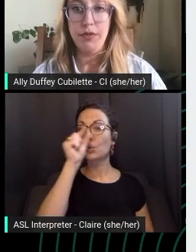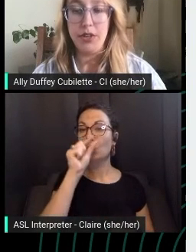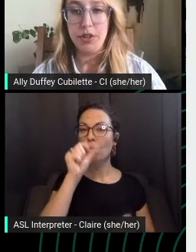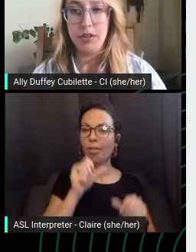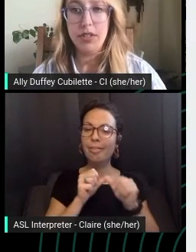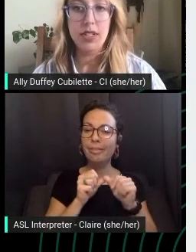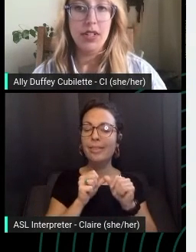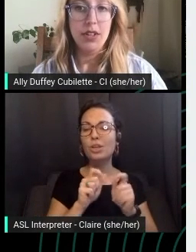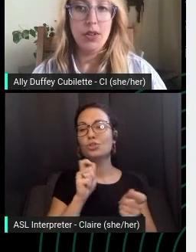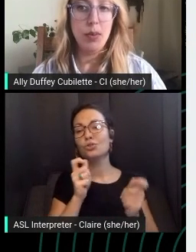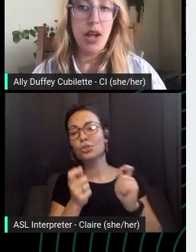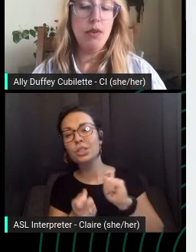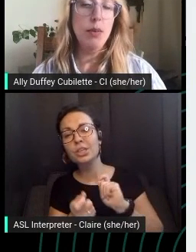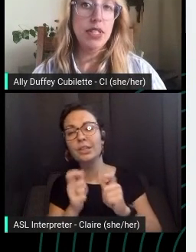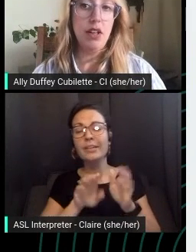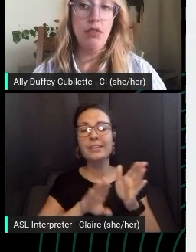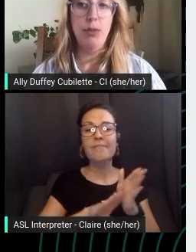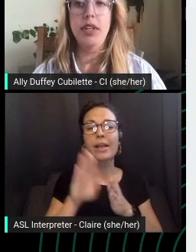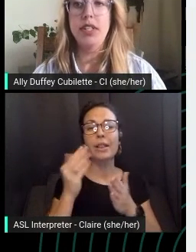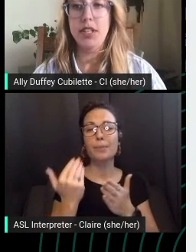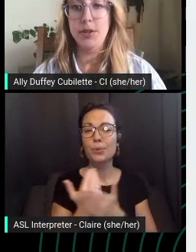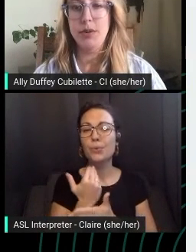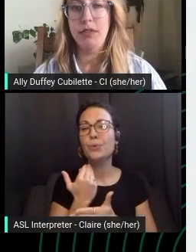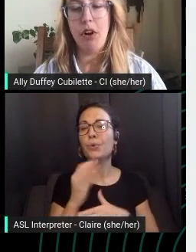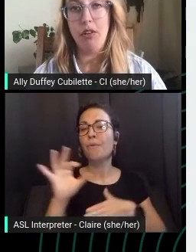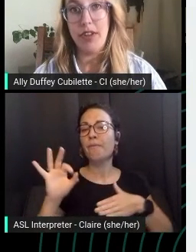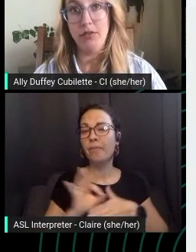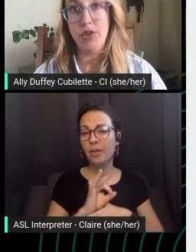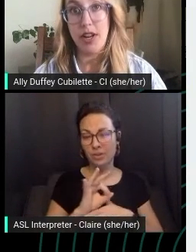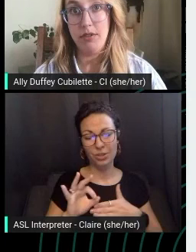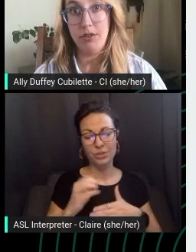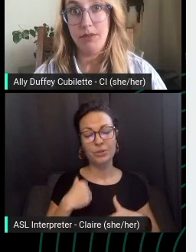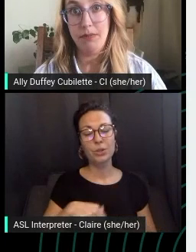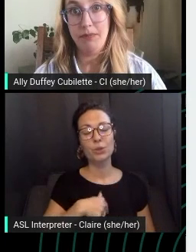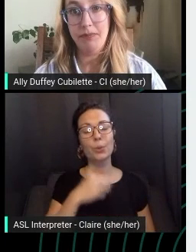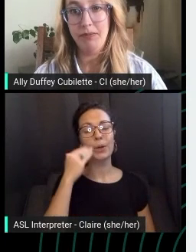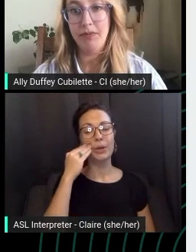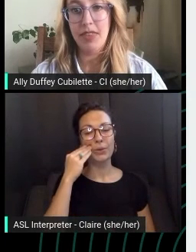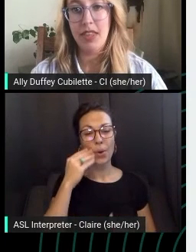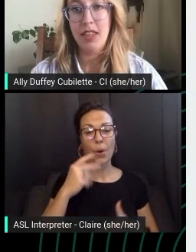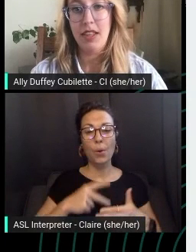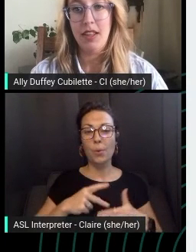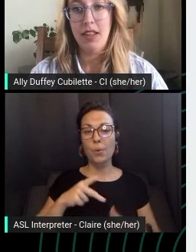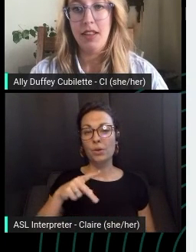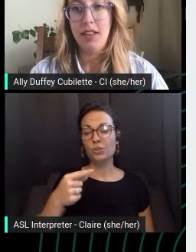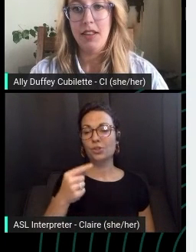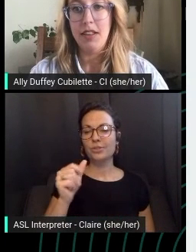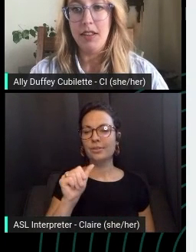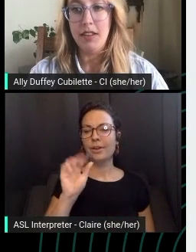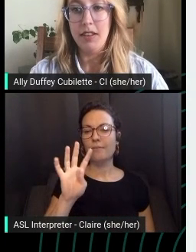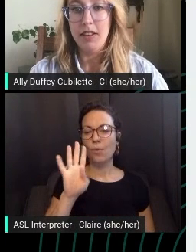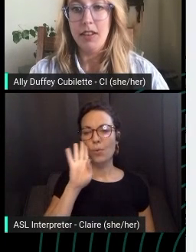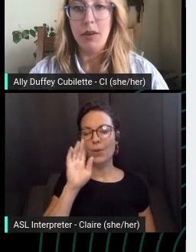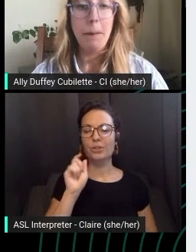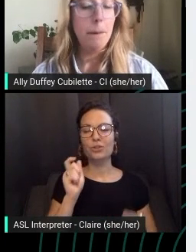out new features, so the platform itself will continue to evolve and change.